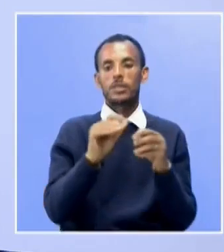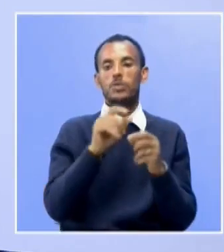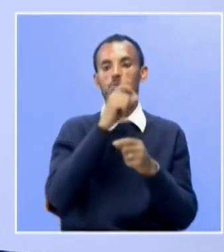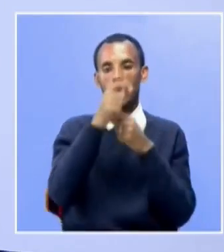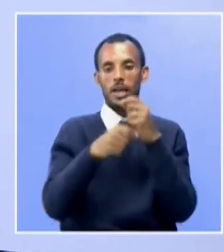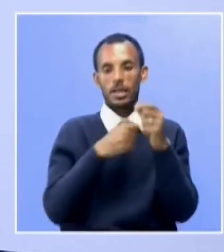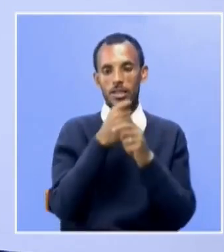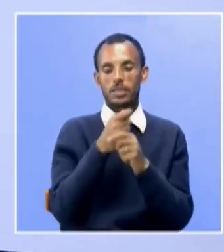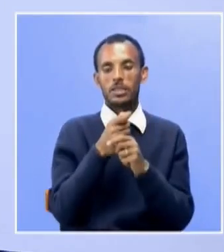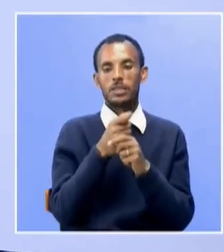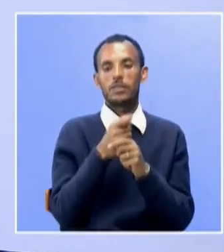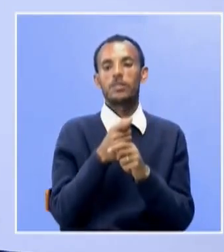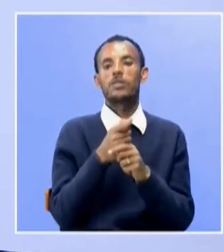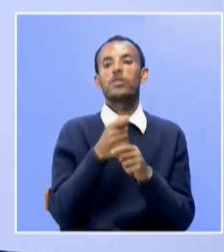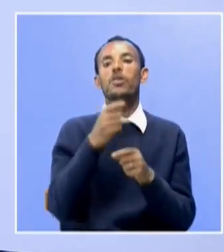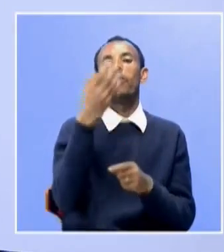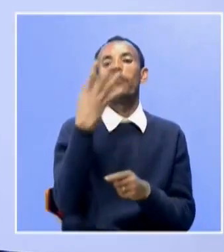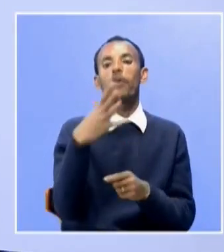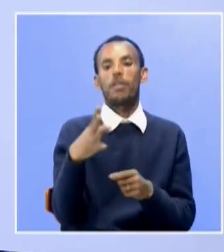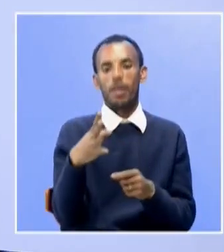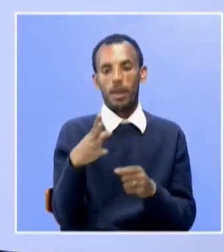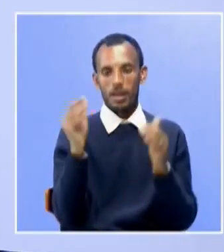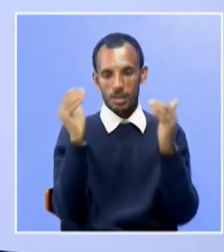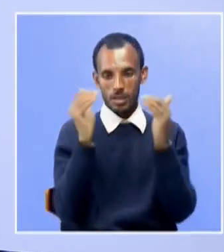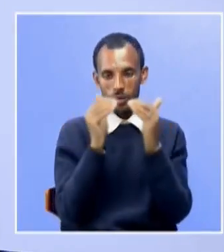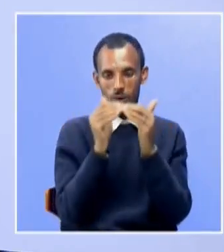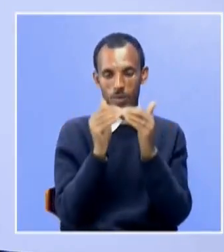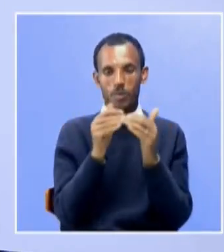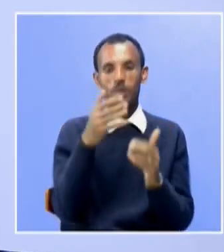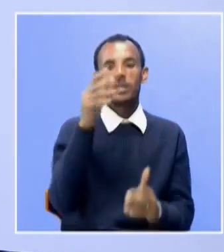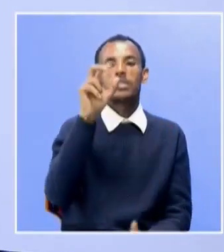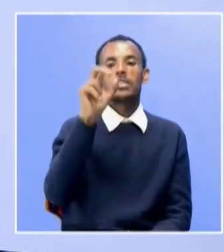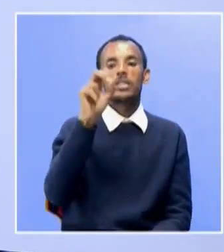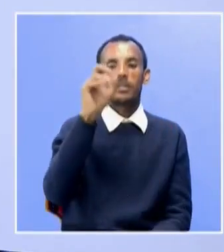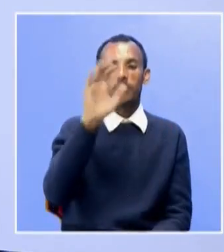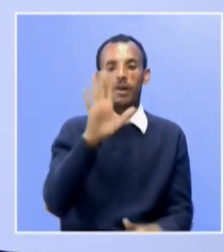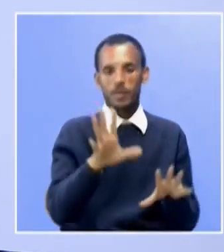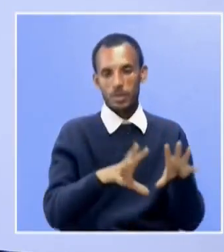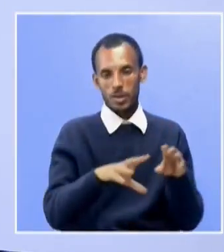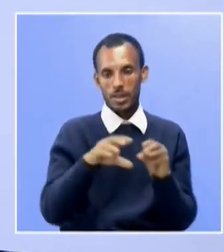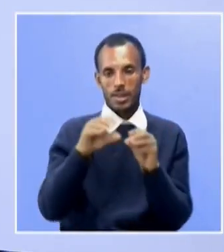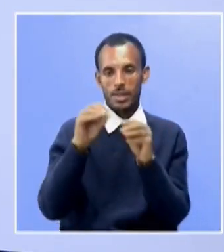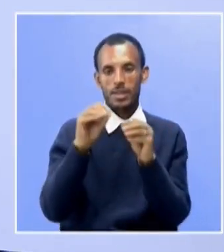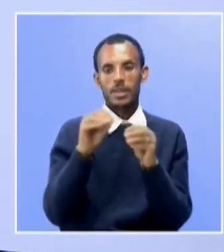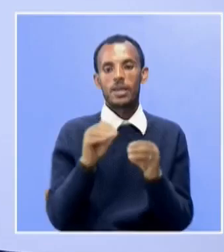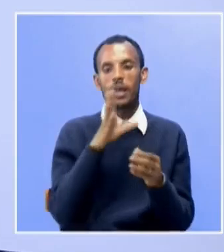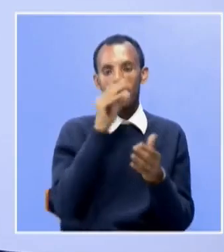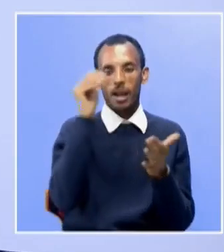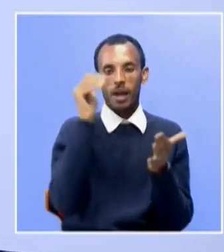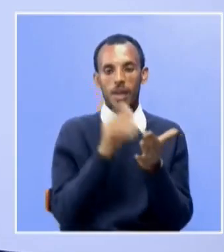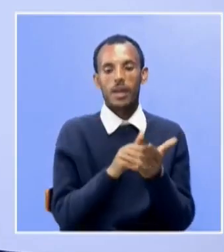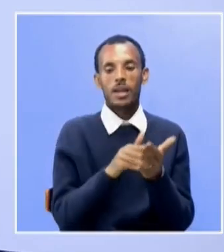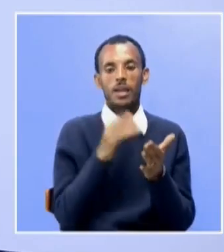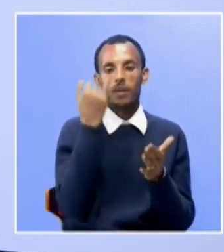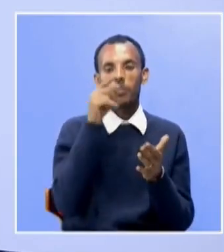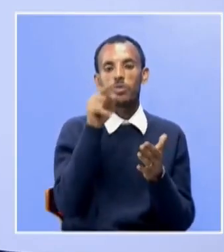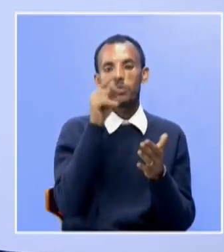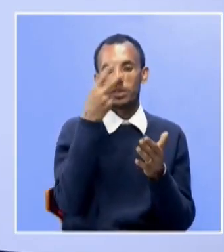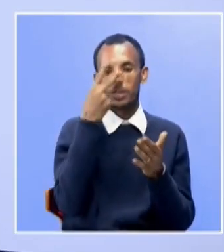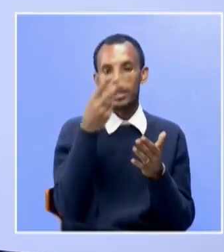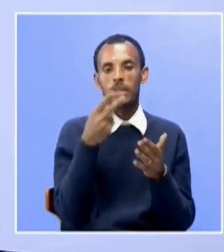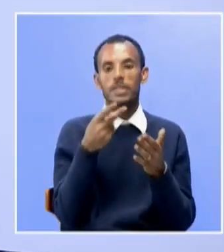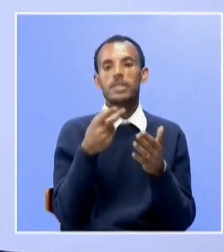age 14 is 35. And again, if you see this one, the number